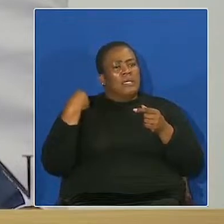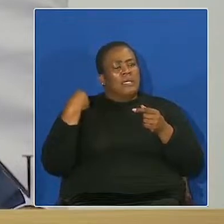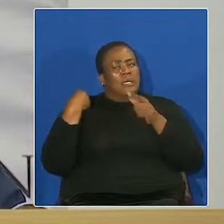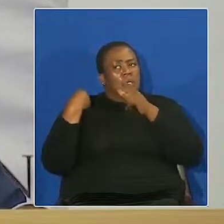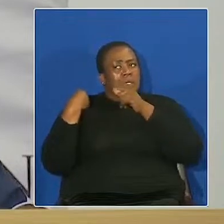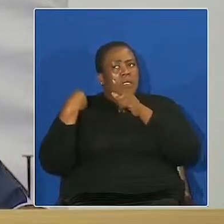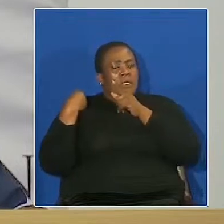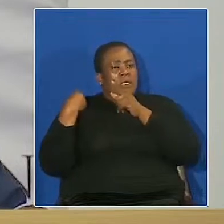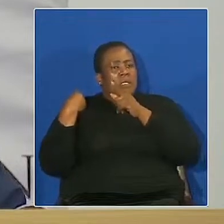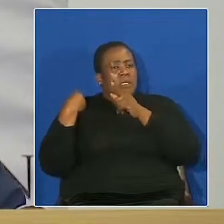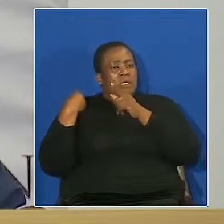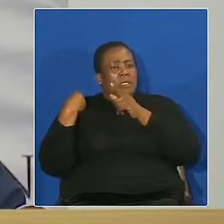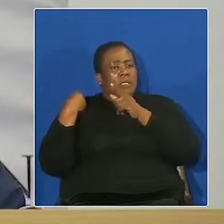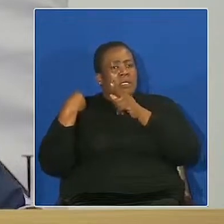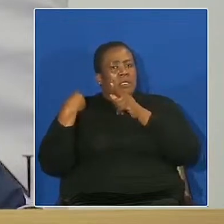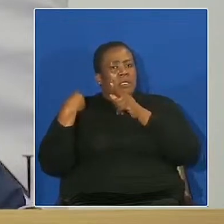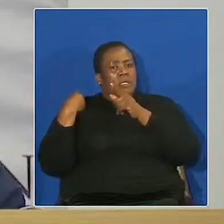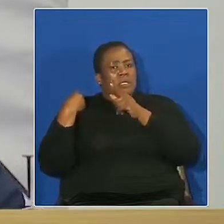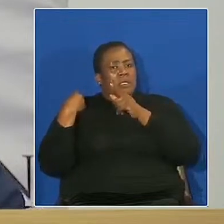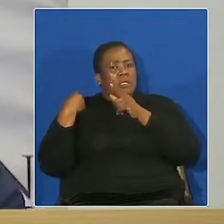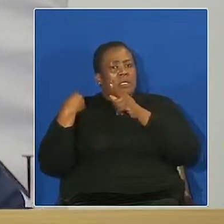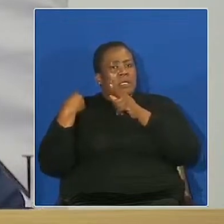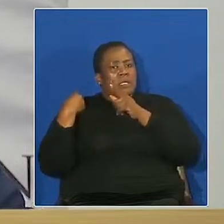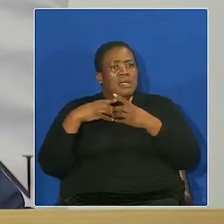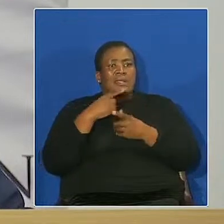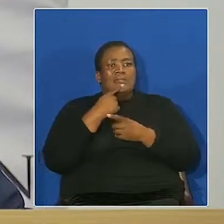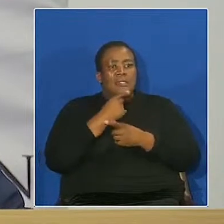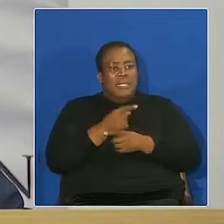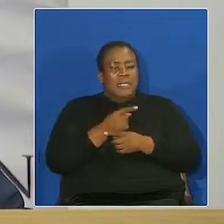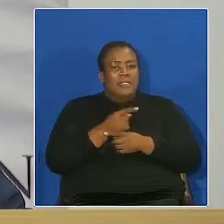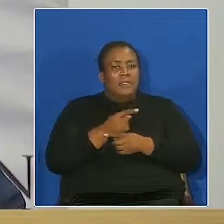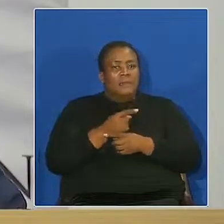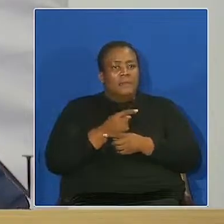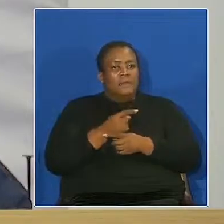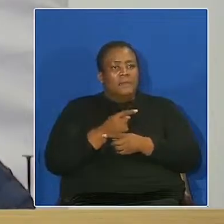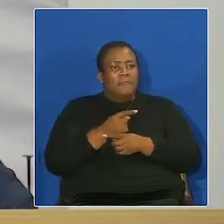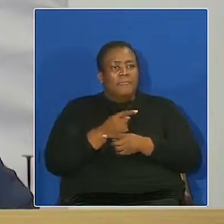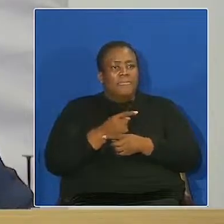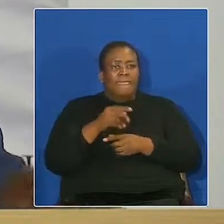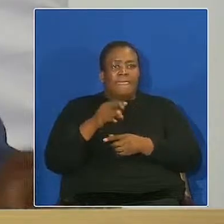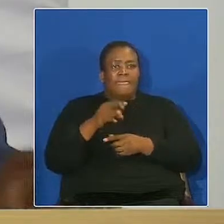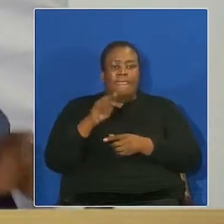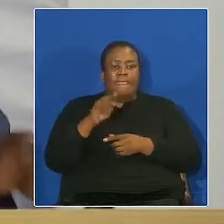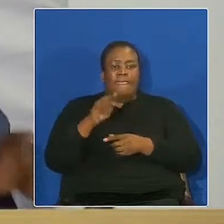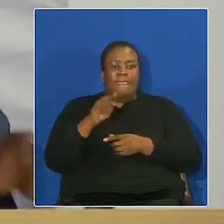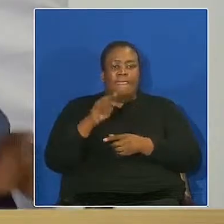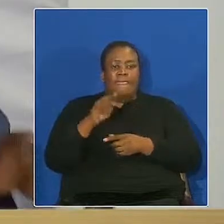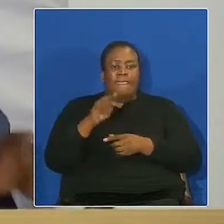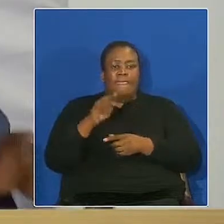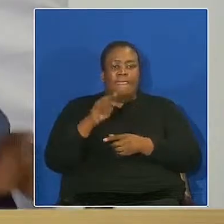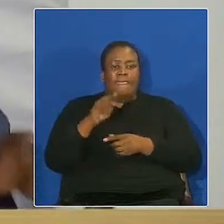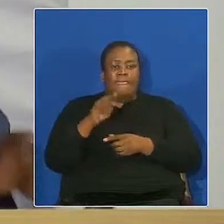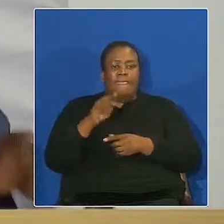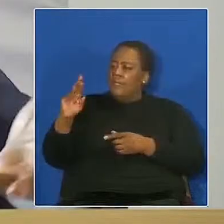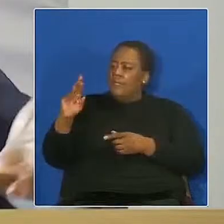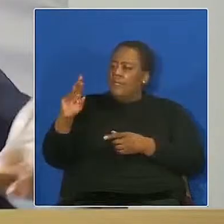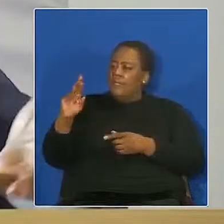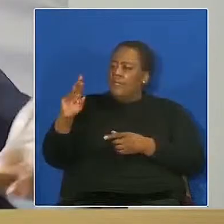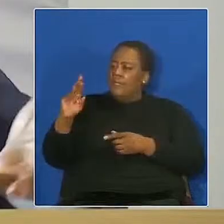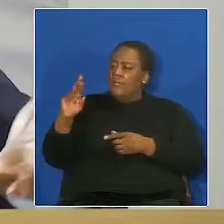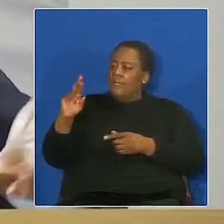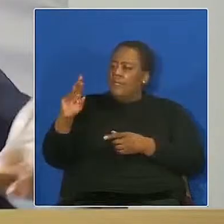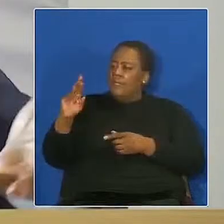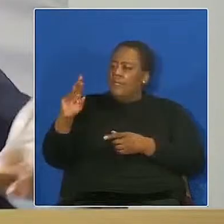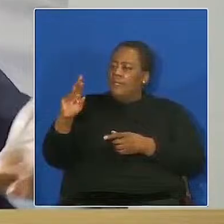who instigated that the Medicare 24 contract be